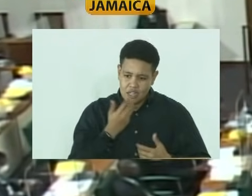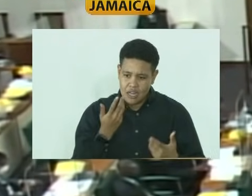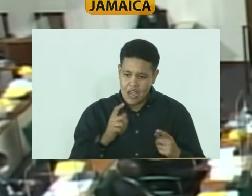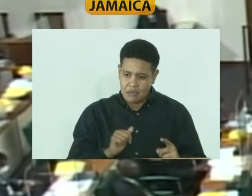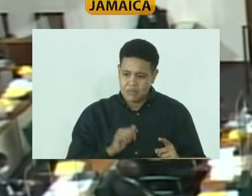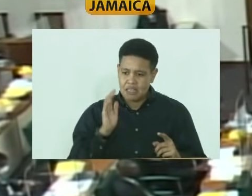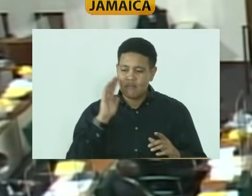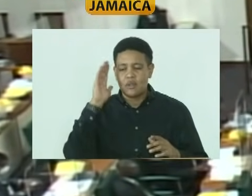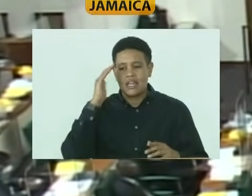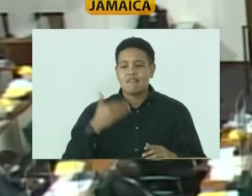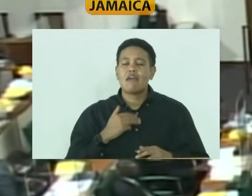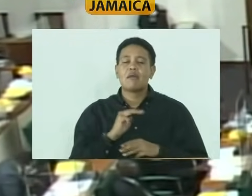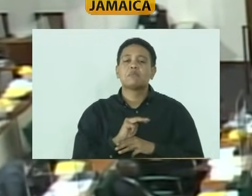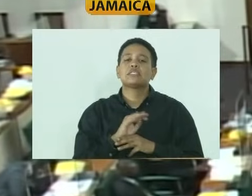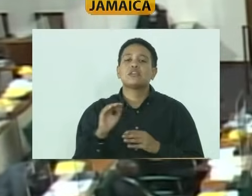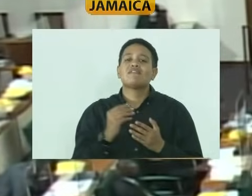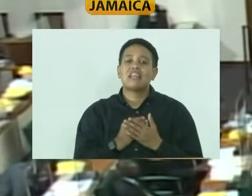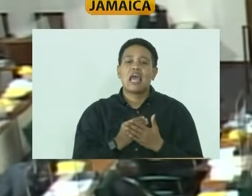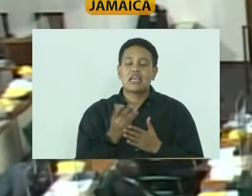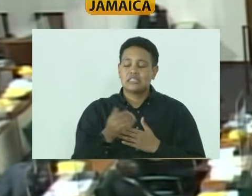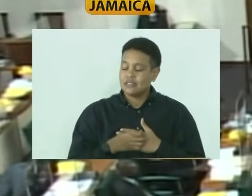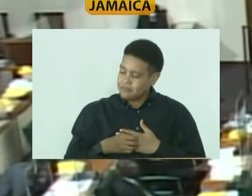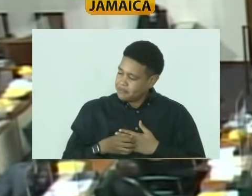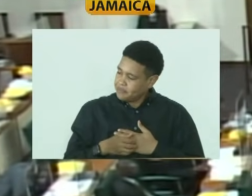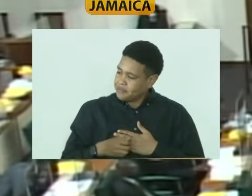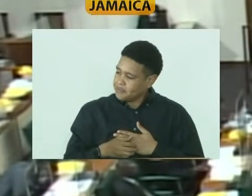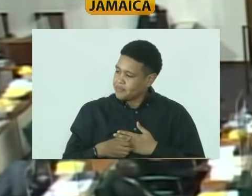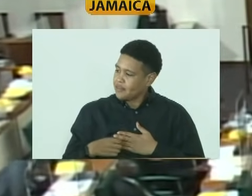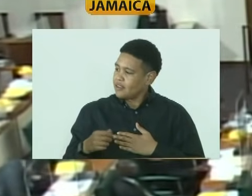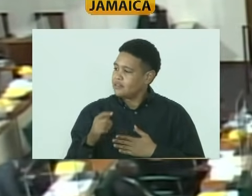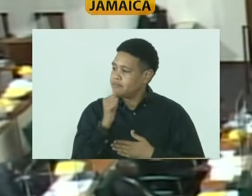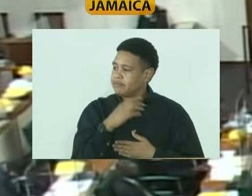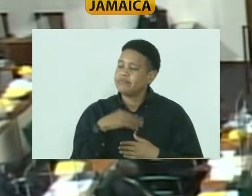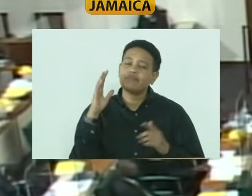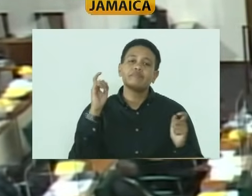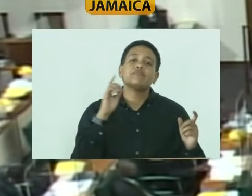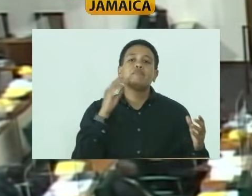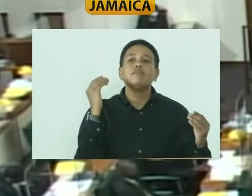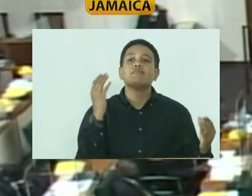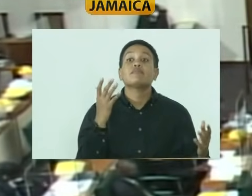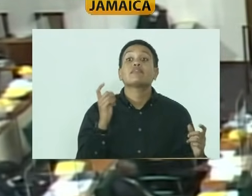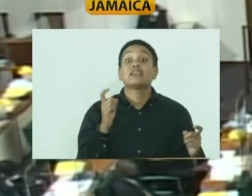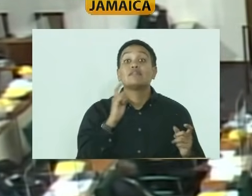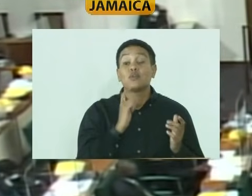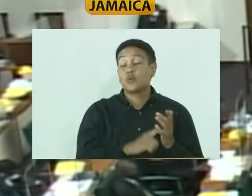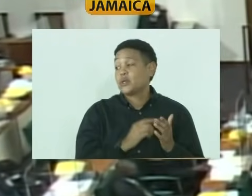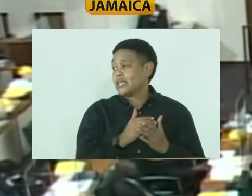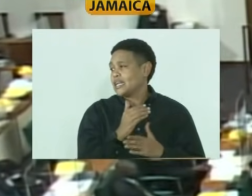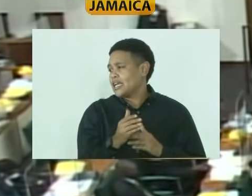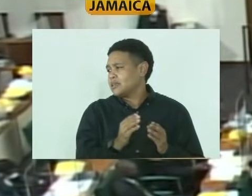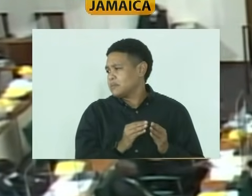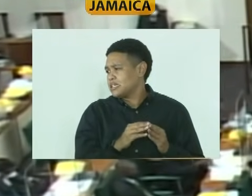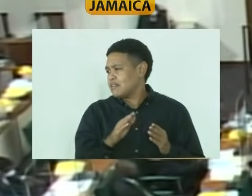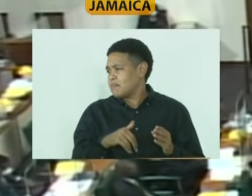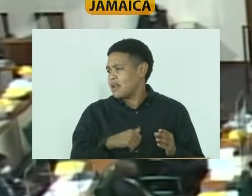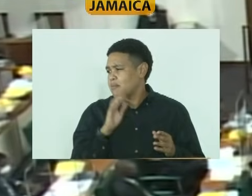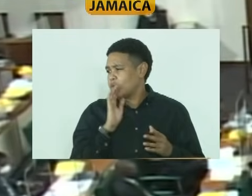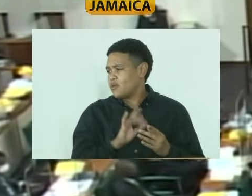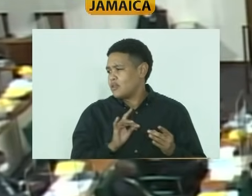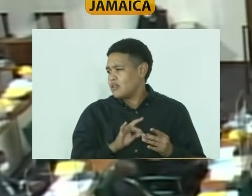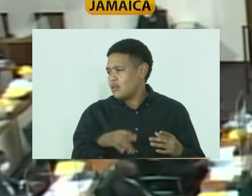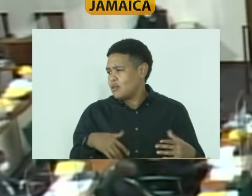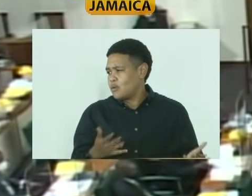going to invite the Minister of Finance. Madam Speaker, I beg to give notice that at the next meeting of the House, I'll move the following